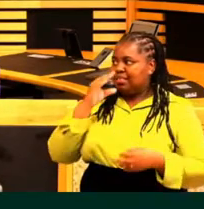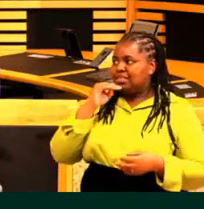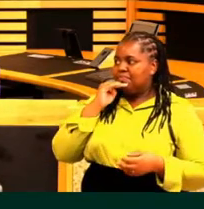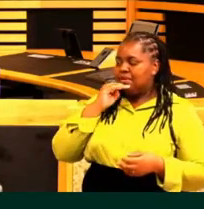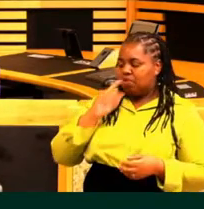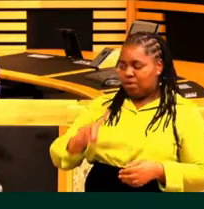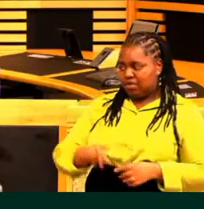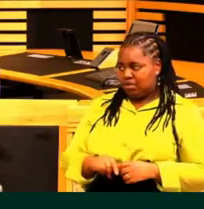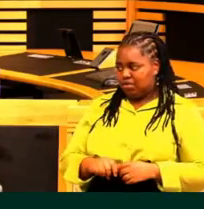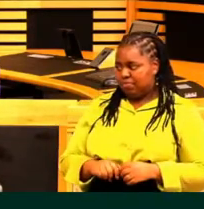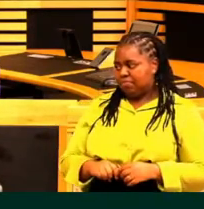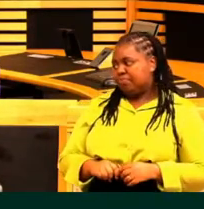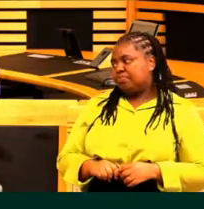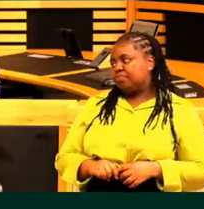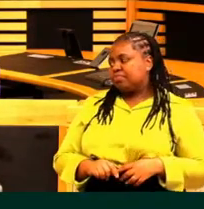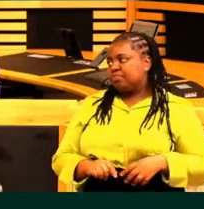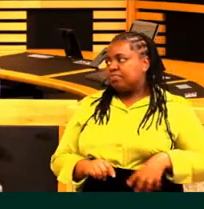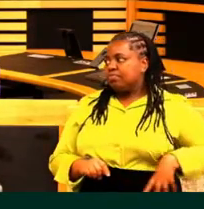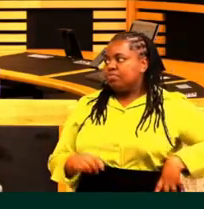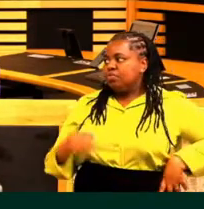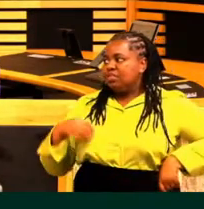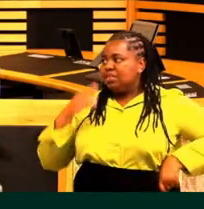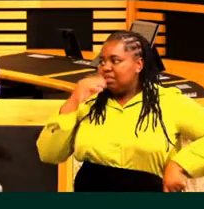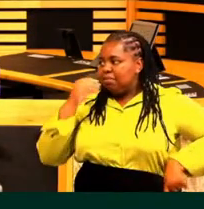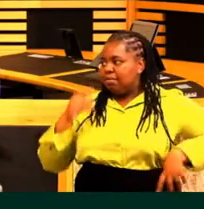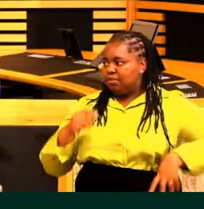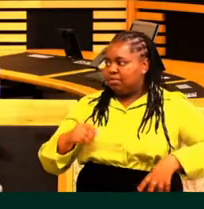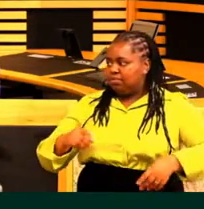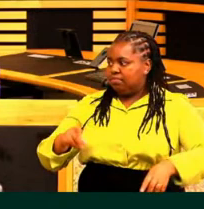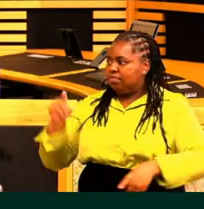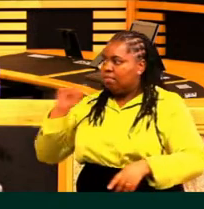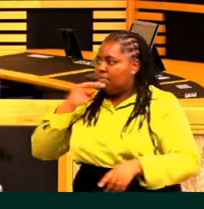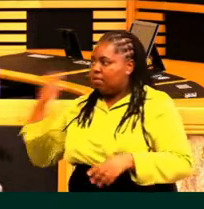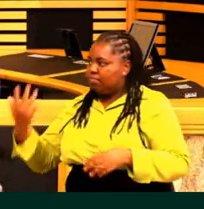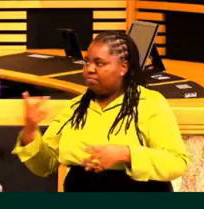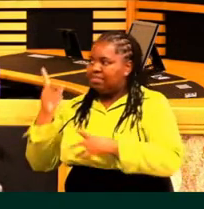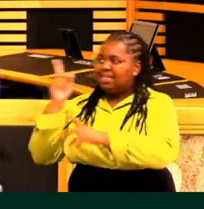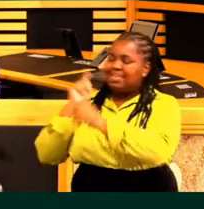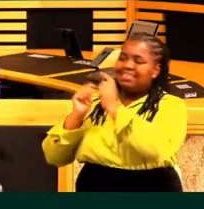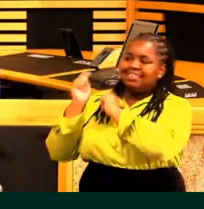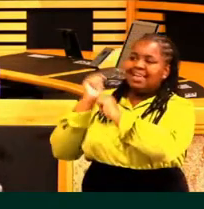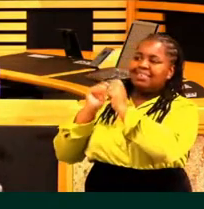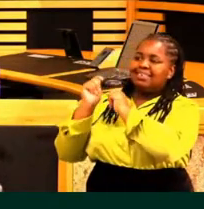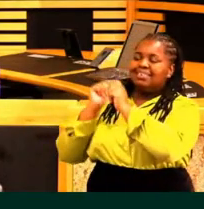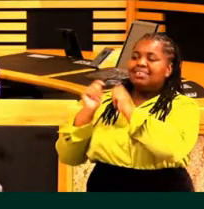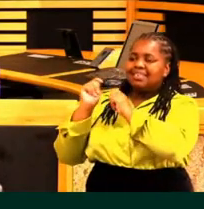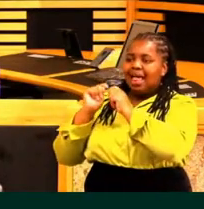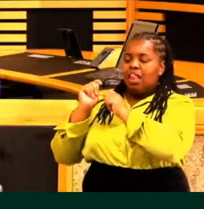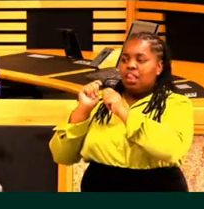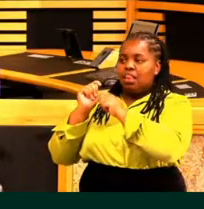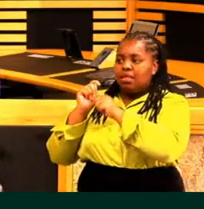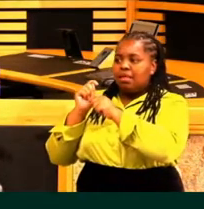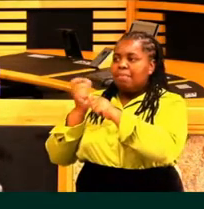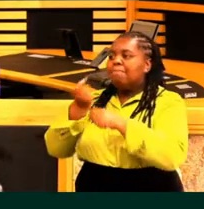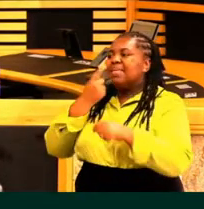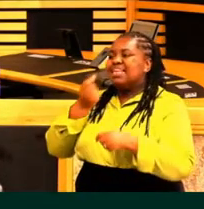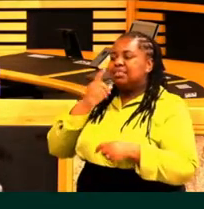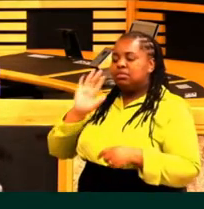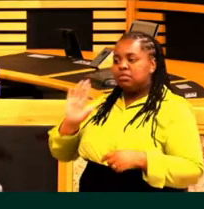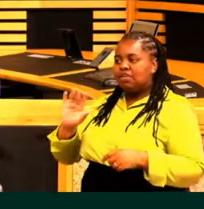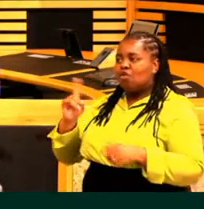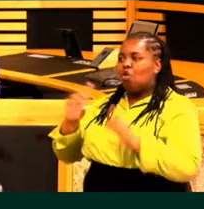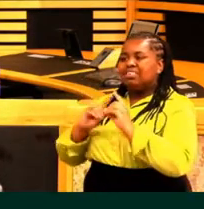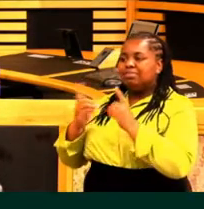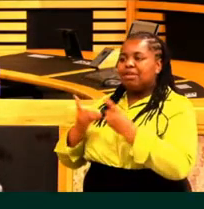we're not talking about canopies we are talking about reintegrating traditional medicine to the Department of